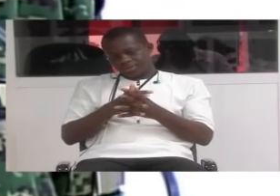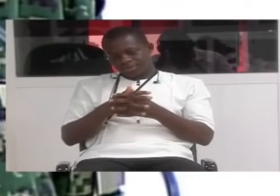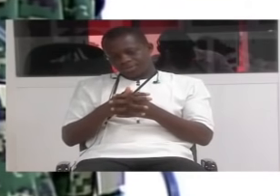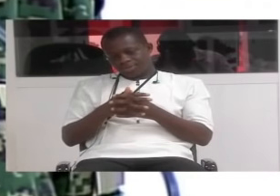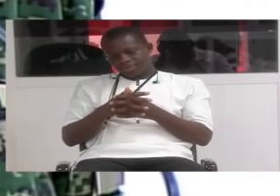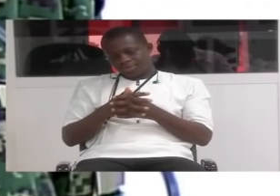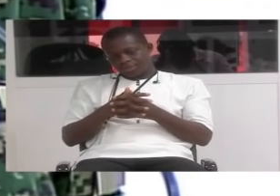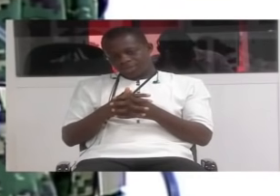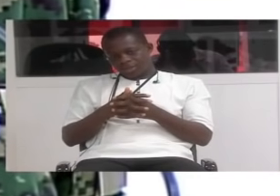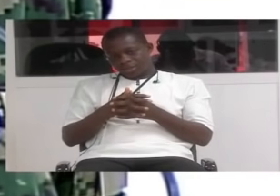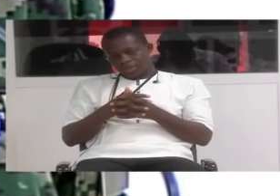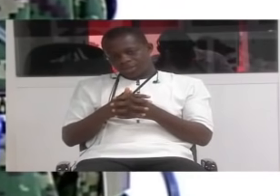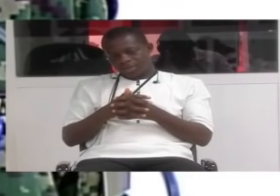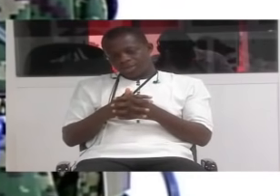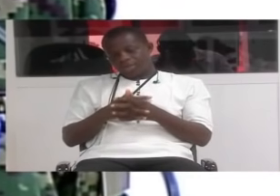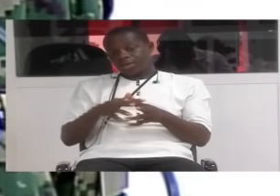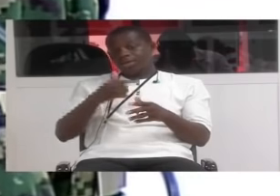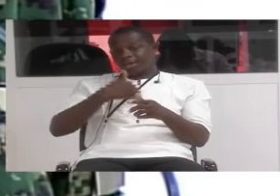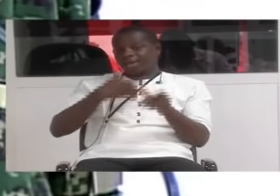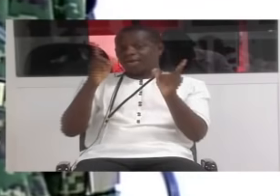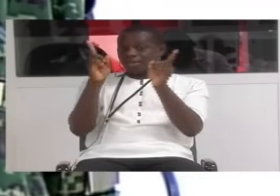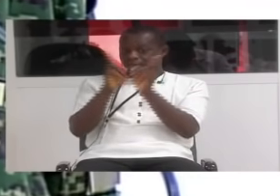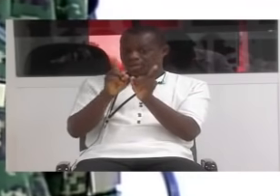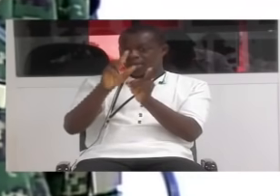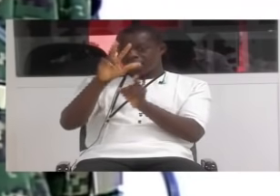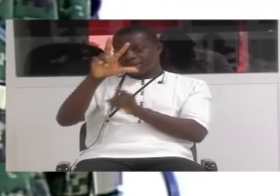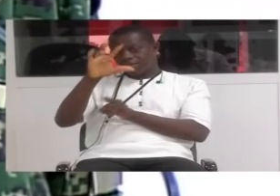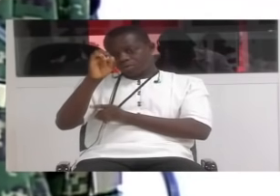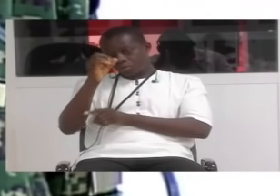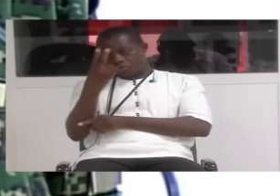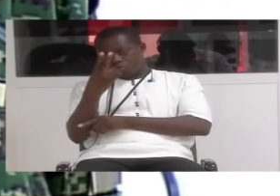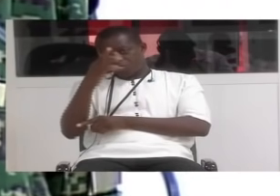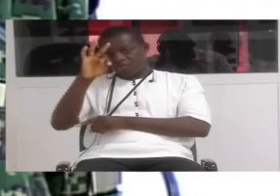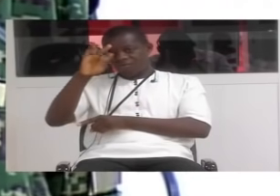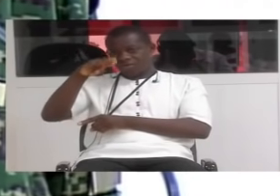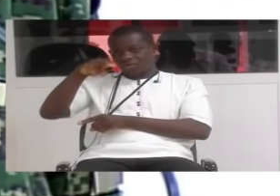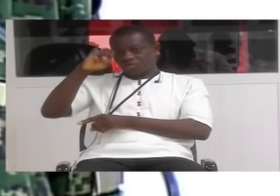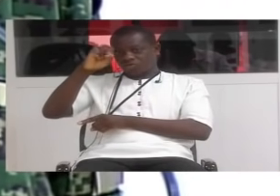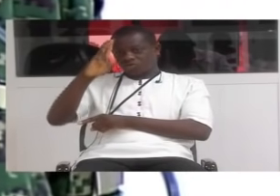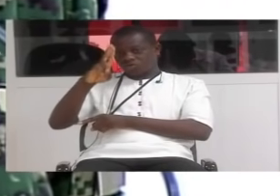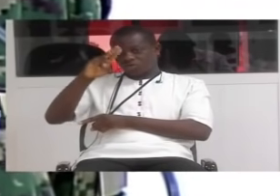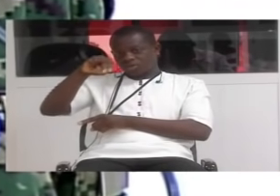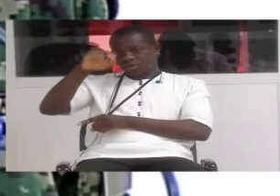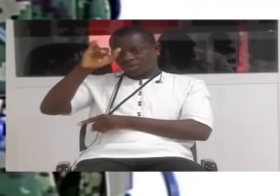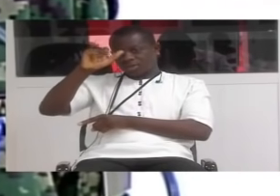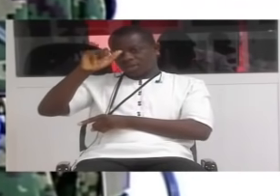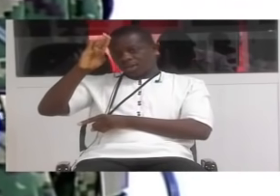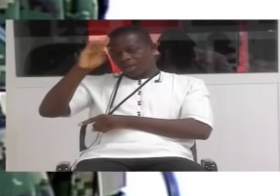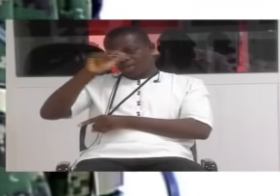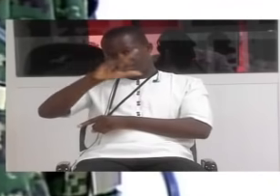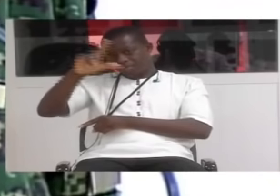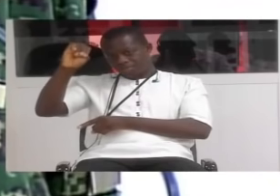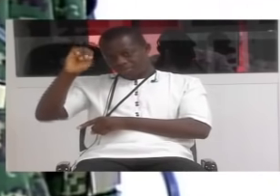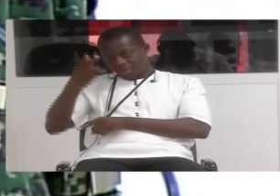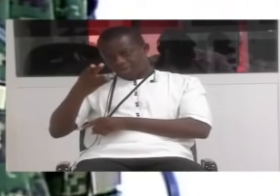Nga WO2 Fansu Nyabali Taraje. I found WO2 Fansu Nyabali. Nga Malik Manga Taraje. I